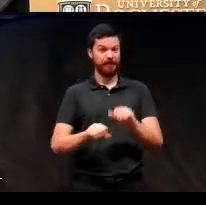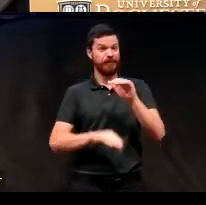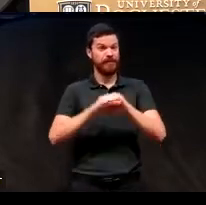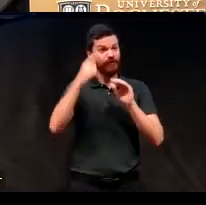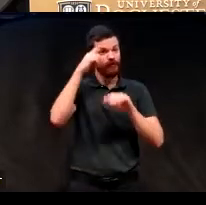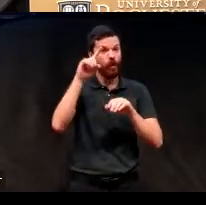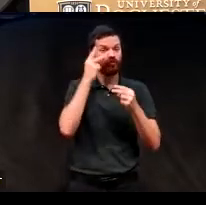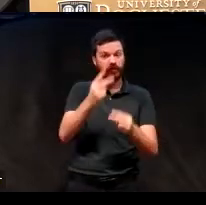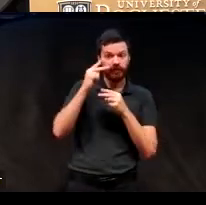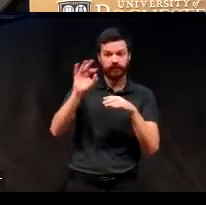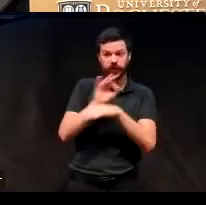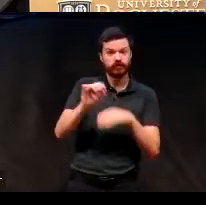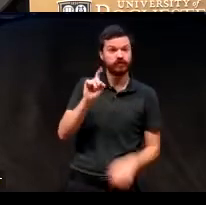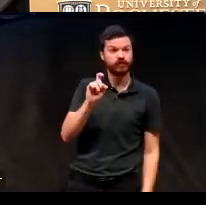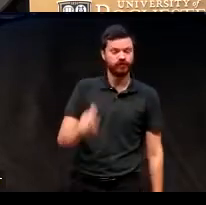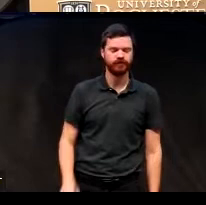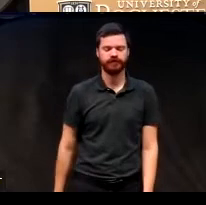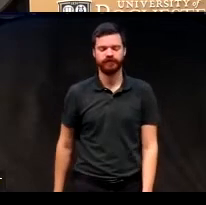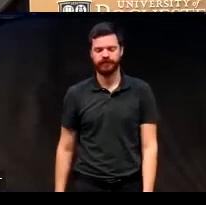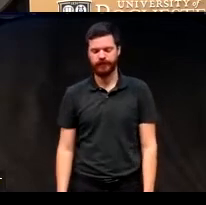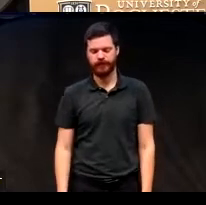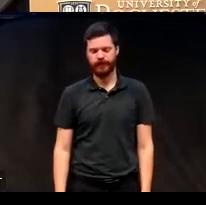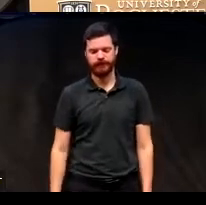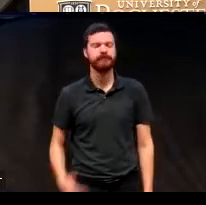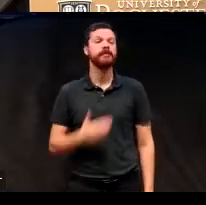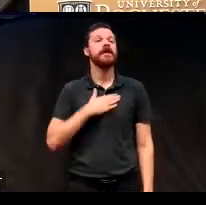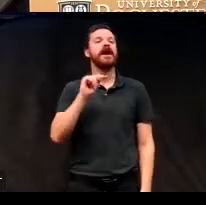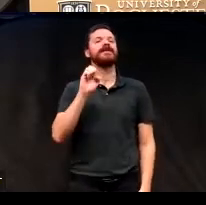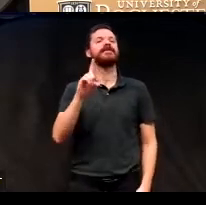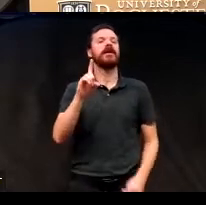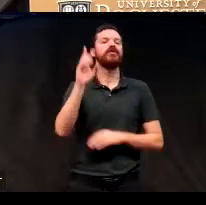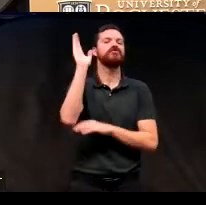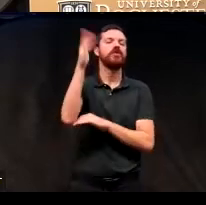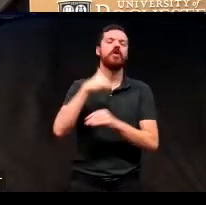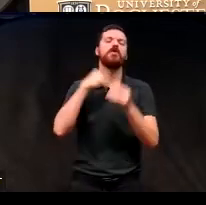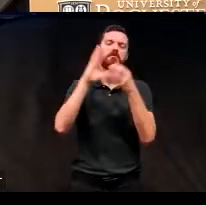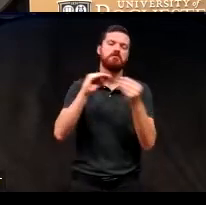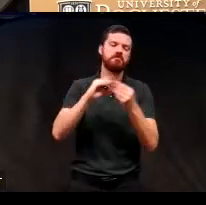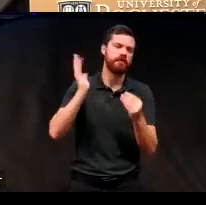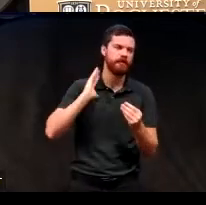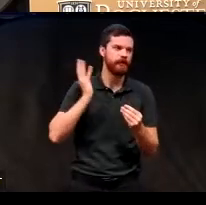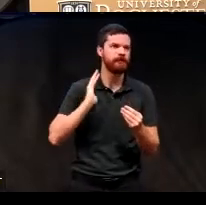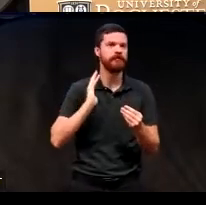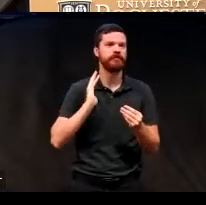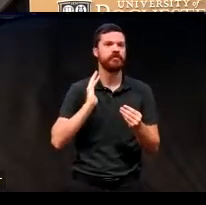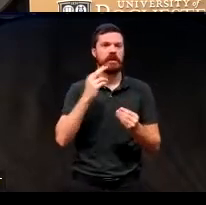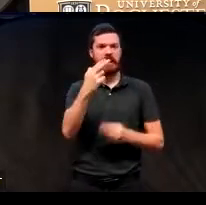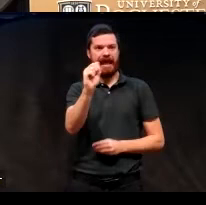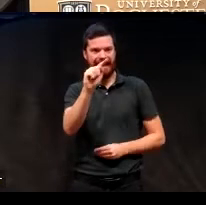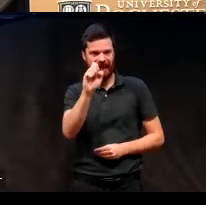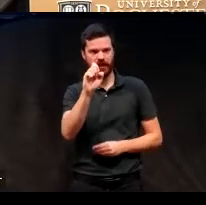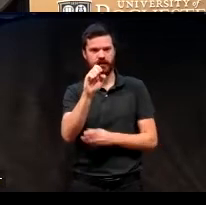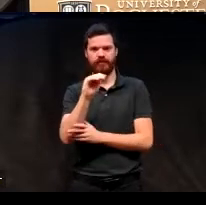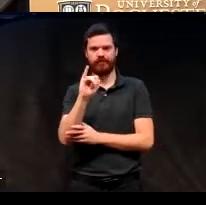reflective functioning? Now, when I talked in my TED Talk, when I talked about this, I got a lot of hate mail from